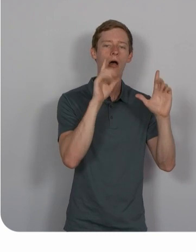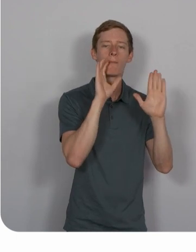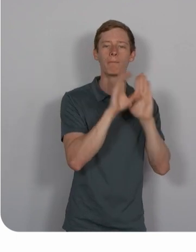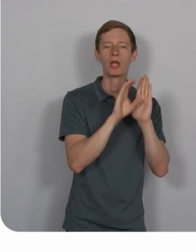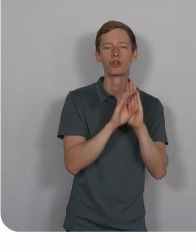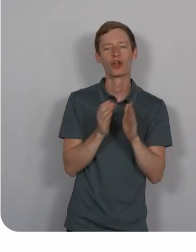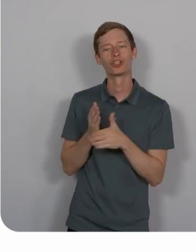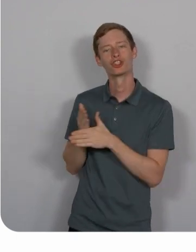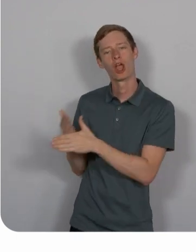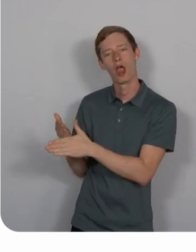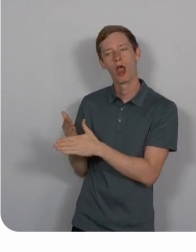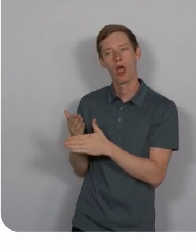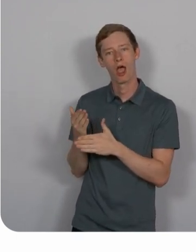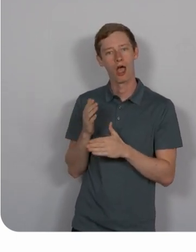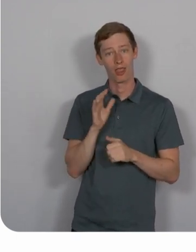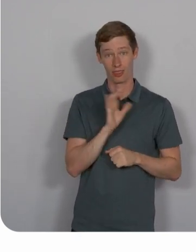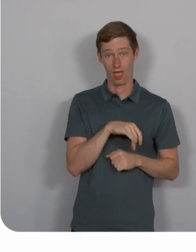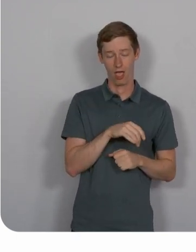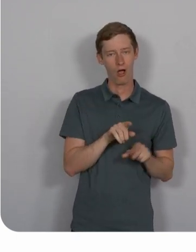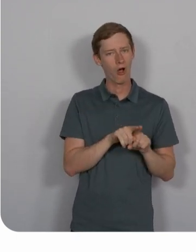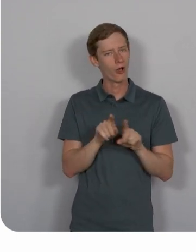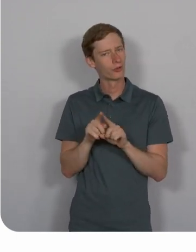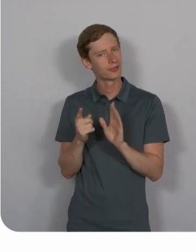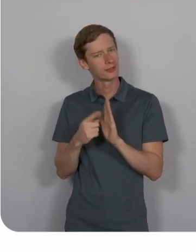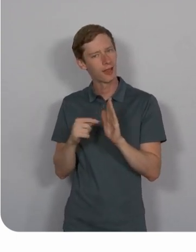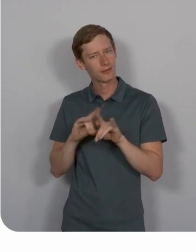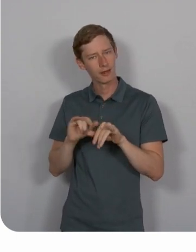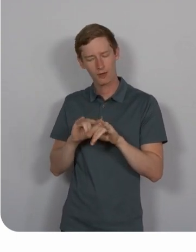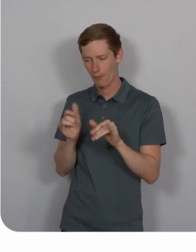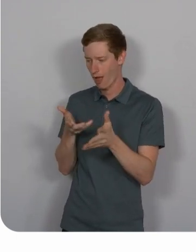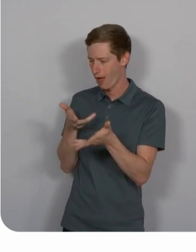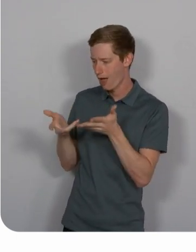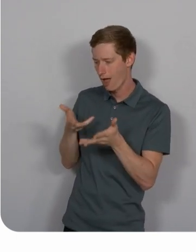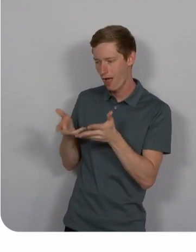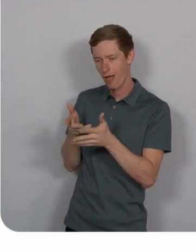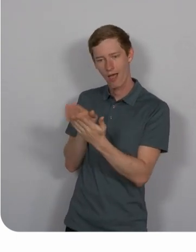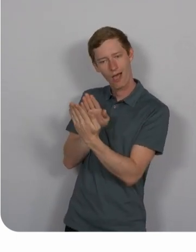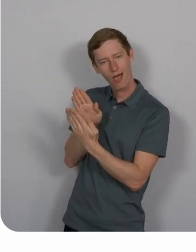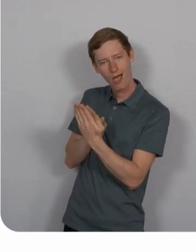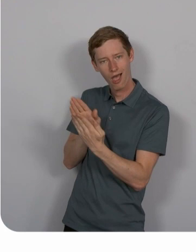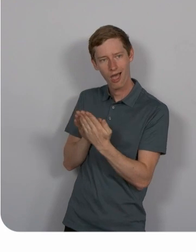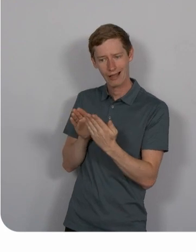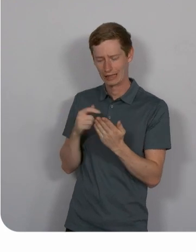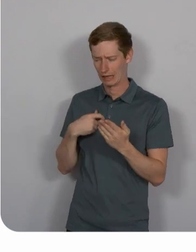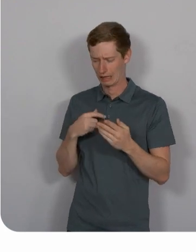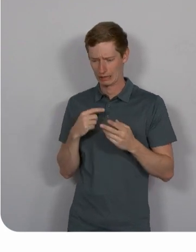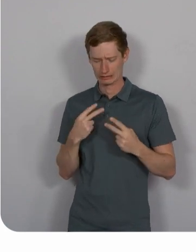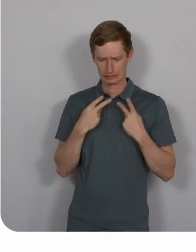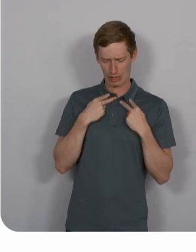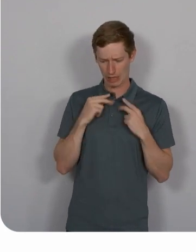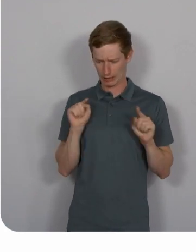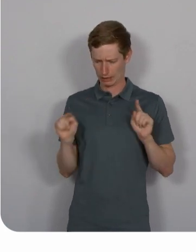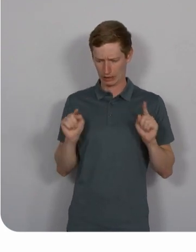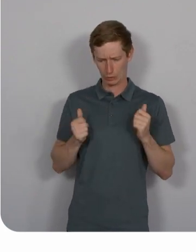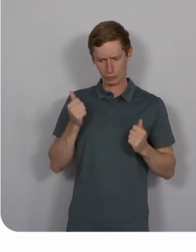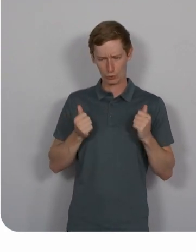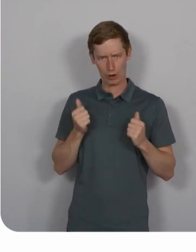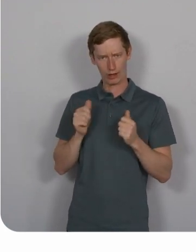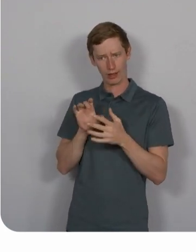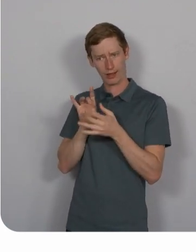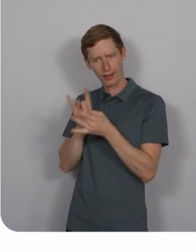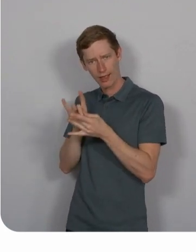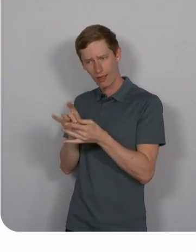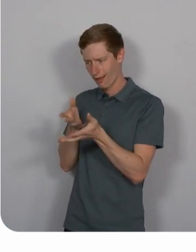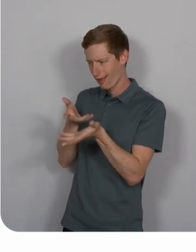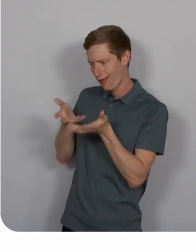right? And the physical life of being present with people, and they integrate them together. So instead of choosing between, you know, staying connected